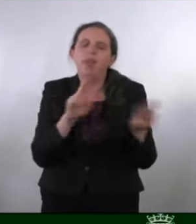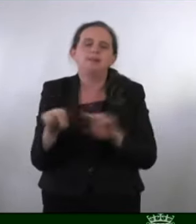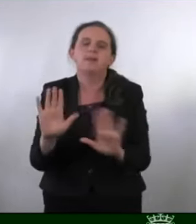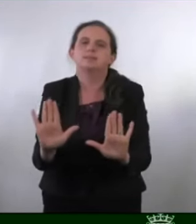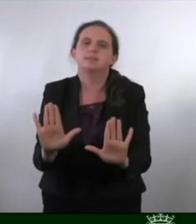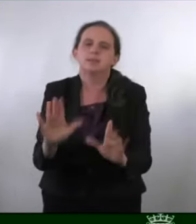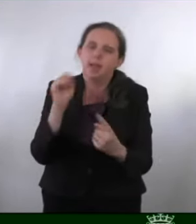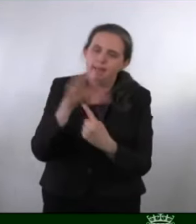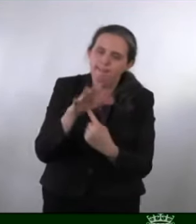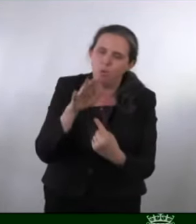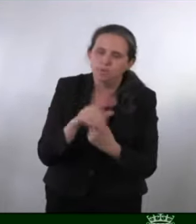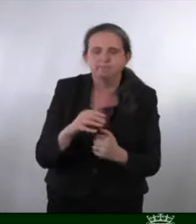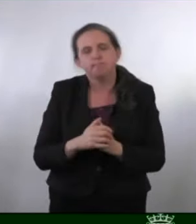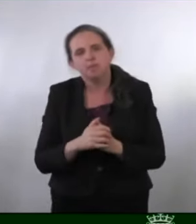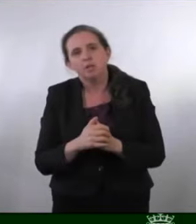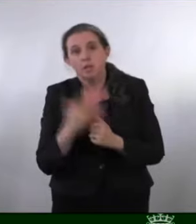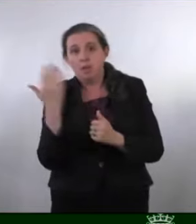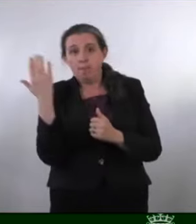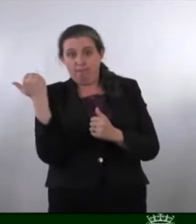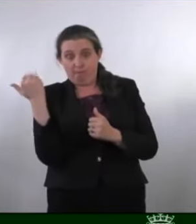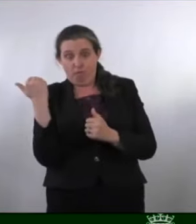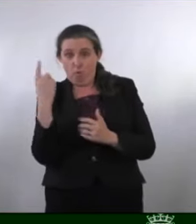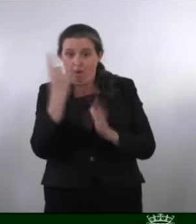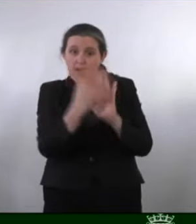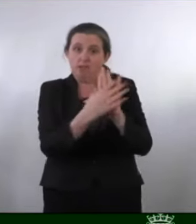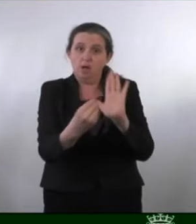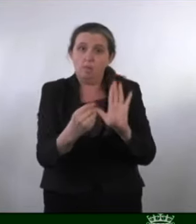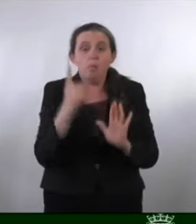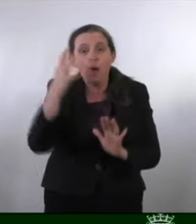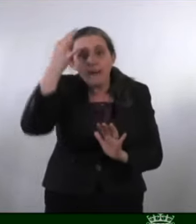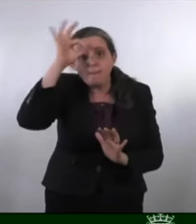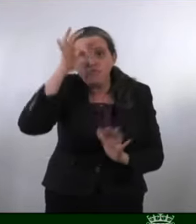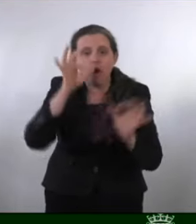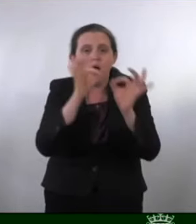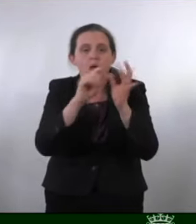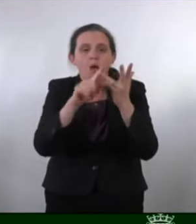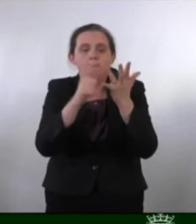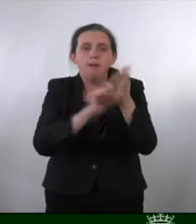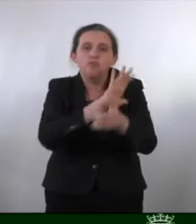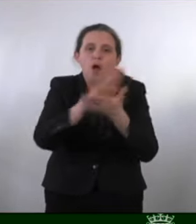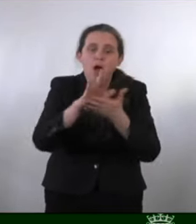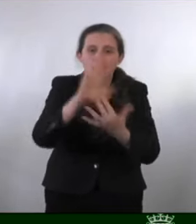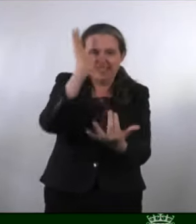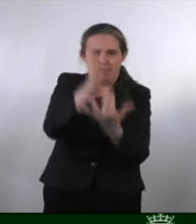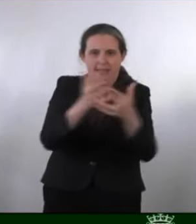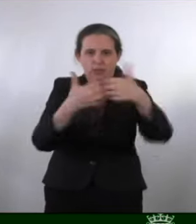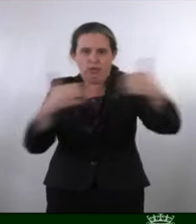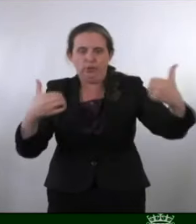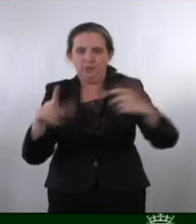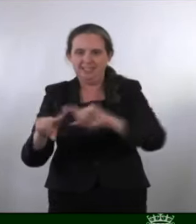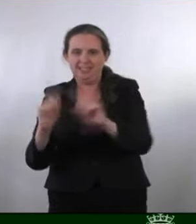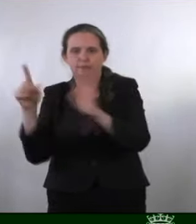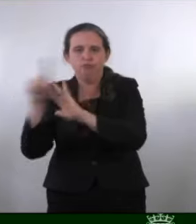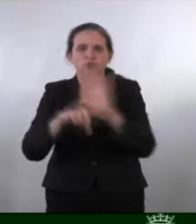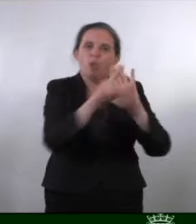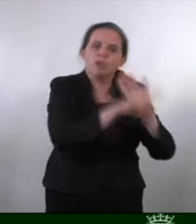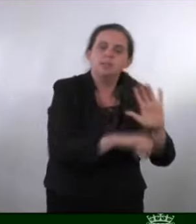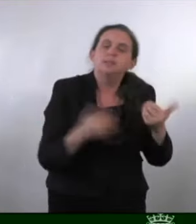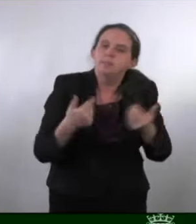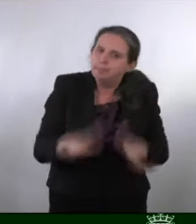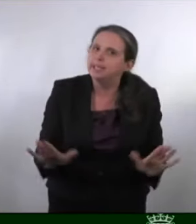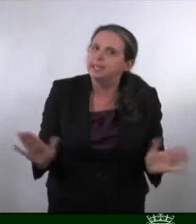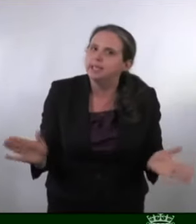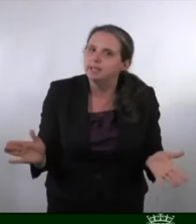we split a borough in one example. But nevertheless, you do also have to look at where